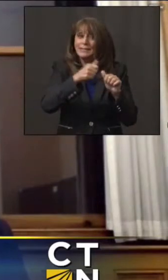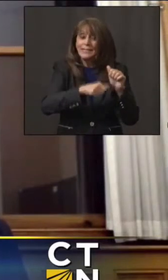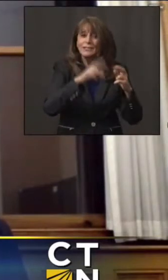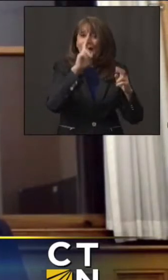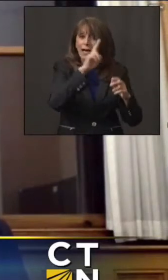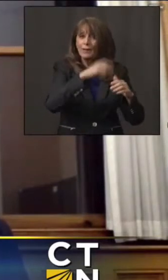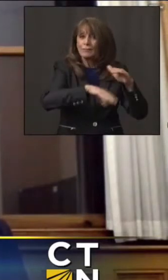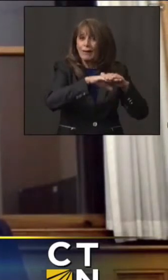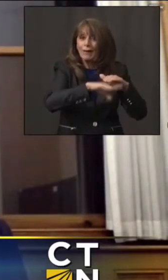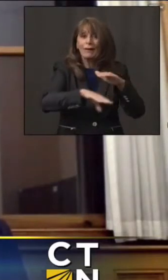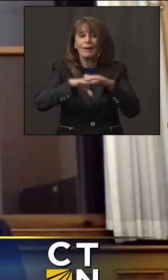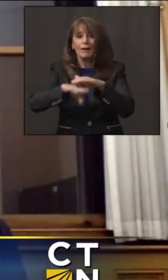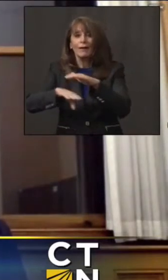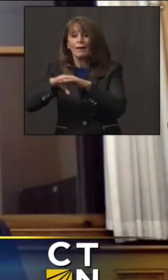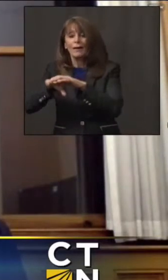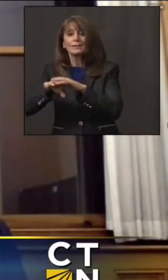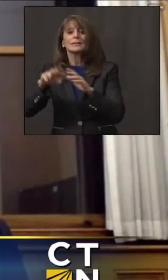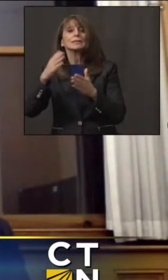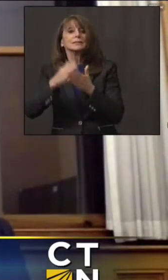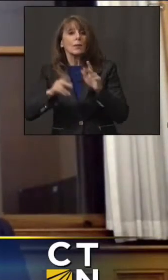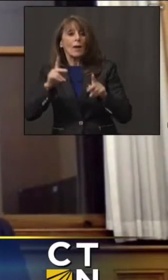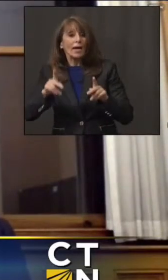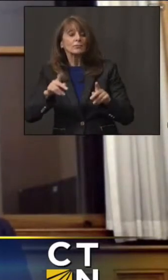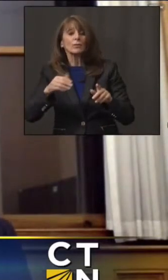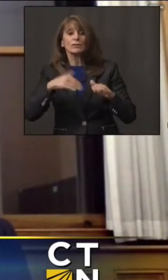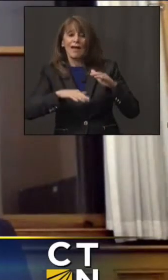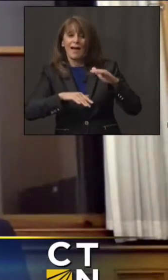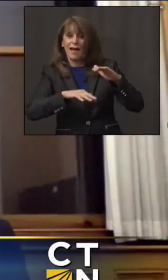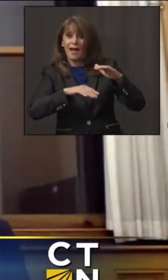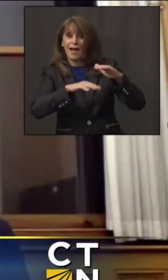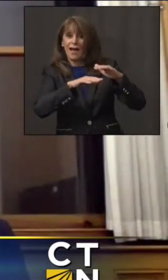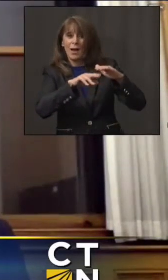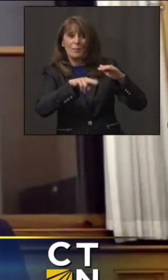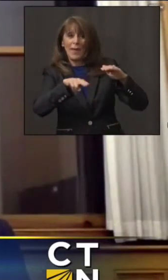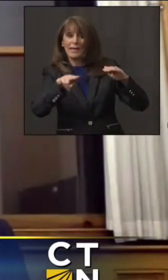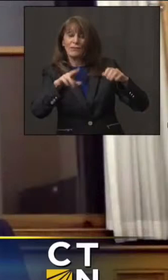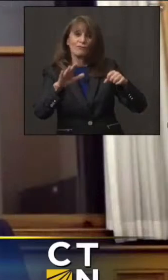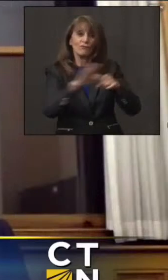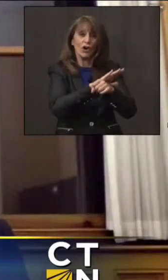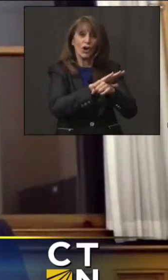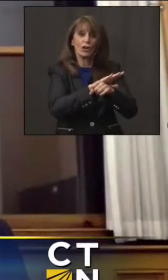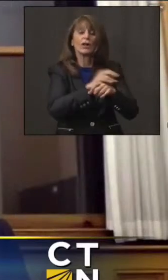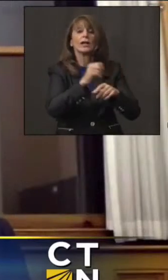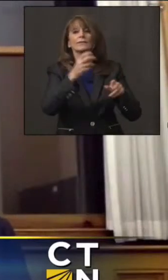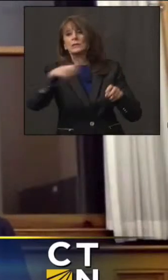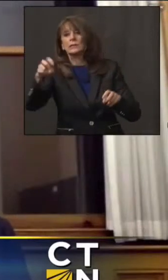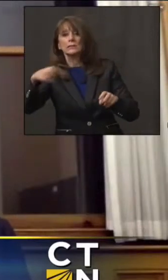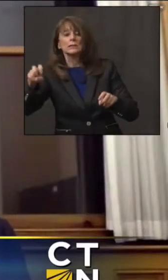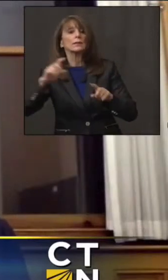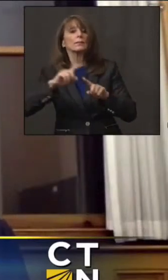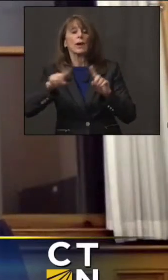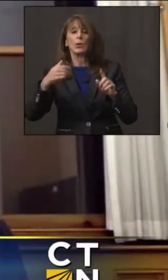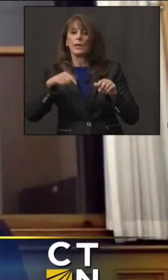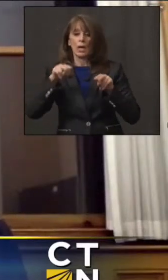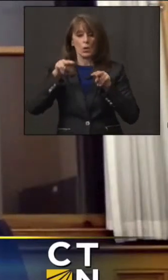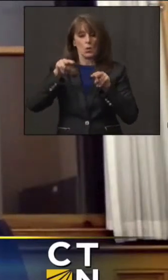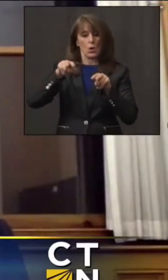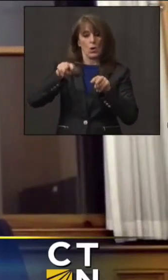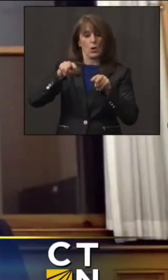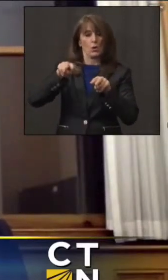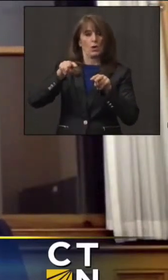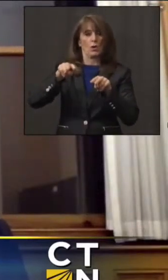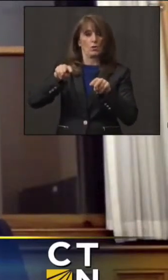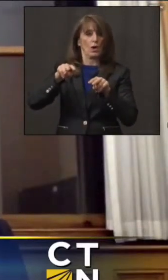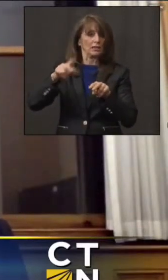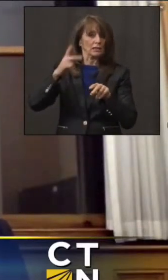can certainly be feeling a lot more stress than that, and they work together well to try to share patients. But, we are keeping a close eye, obviously, on the